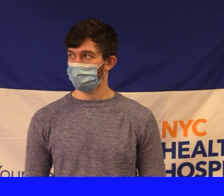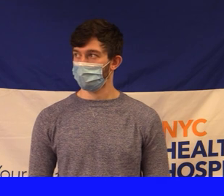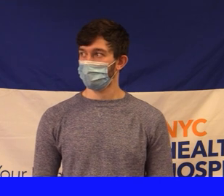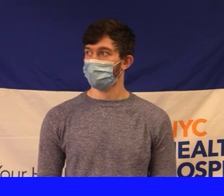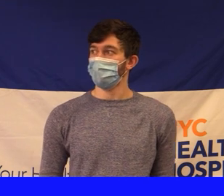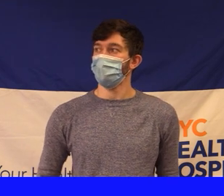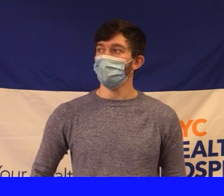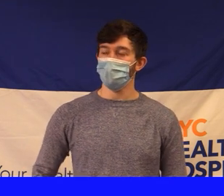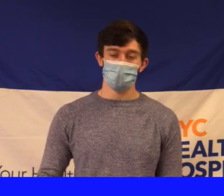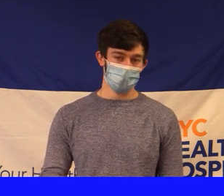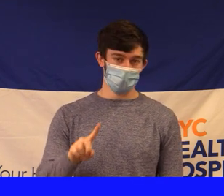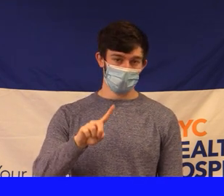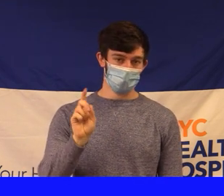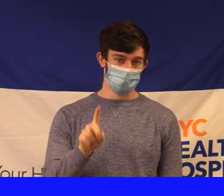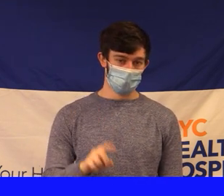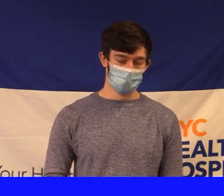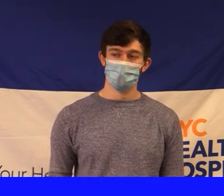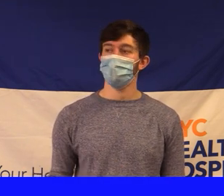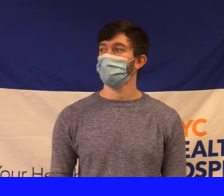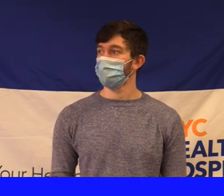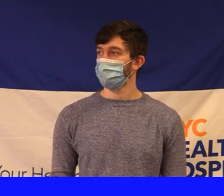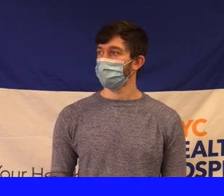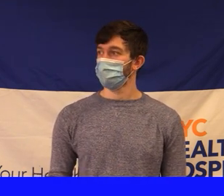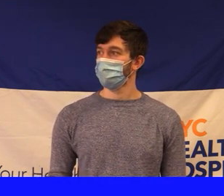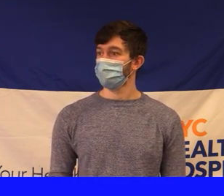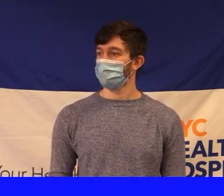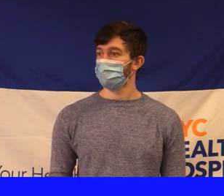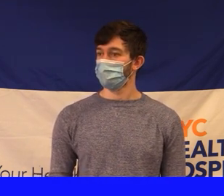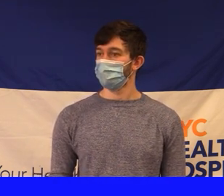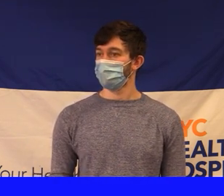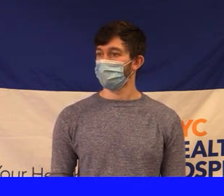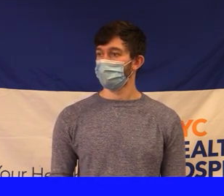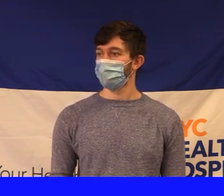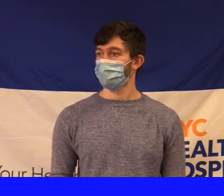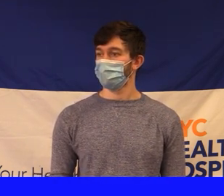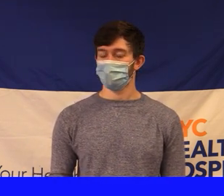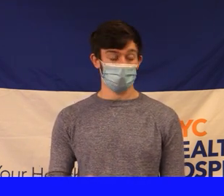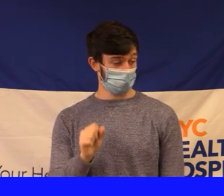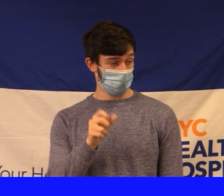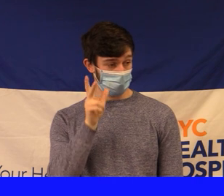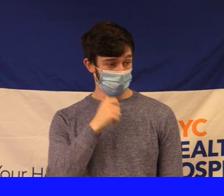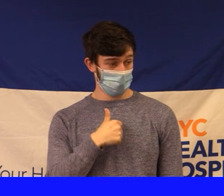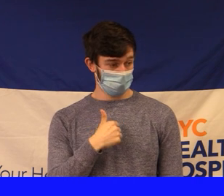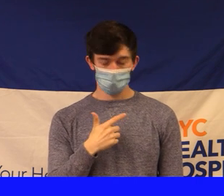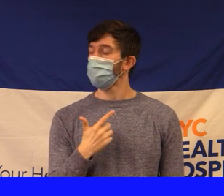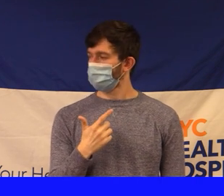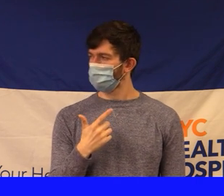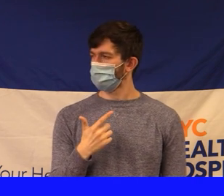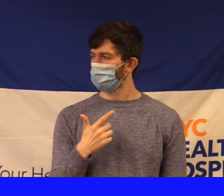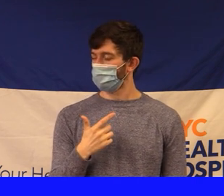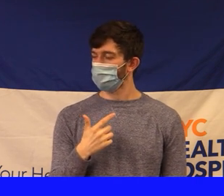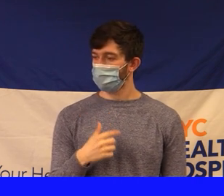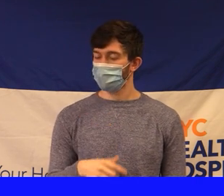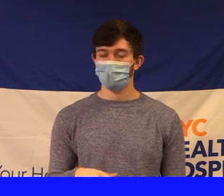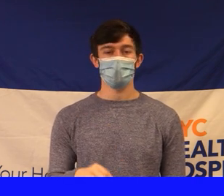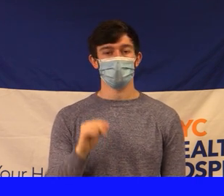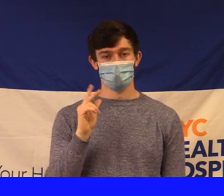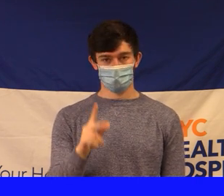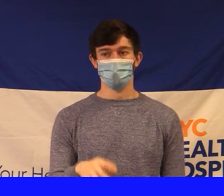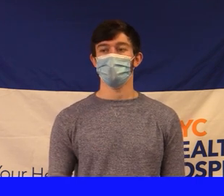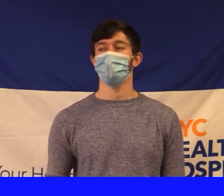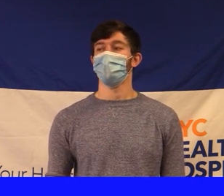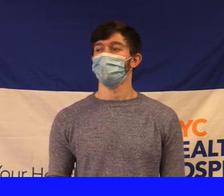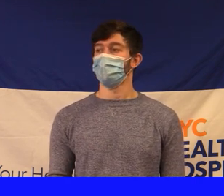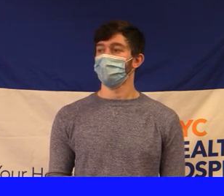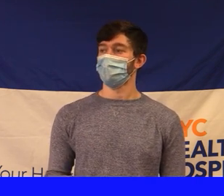question. How far away are we, can you hear me? Yes. Okay, how far